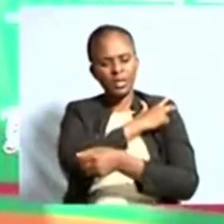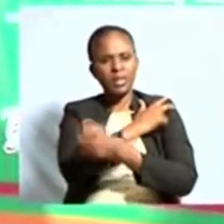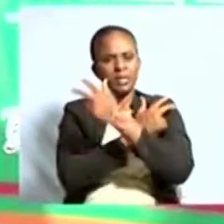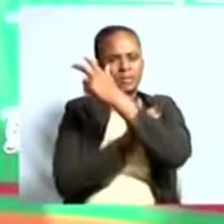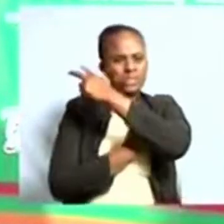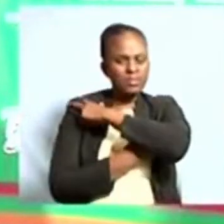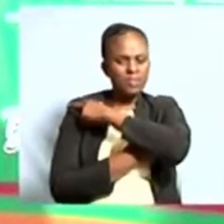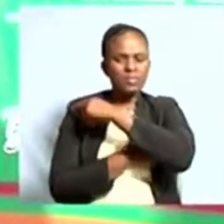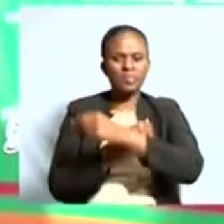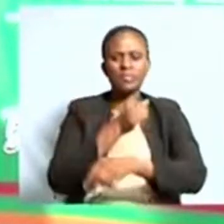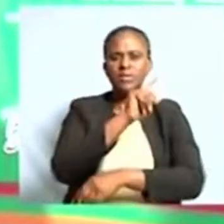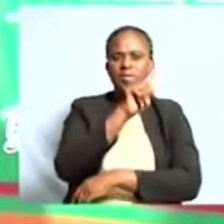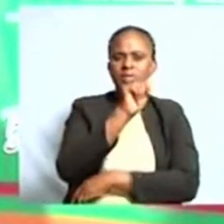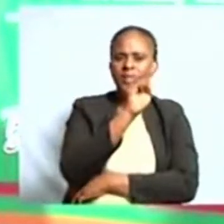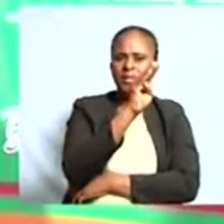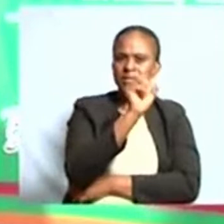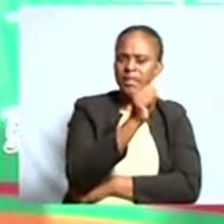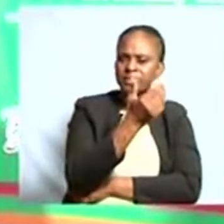mentioned, Bureau of Standards,